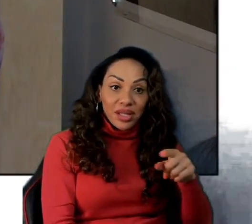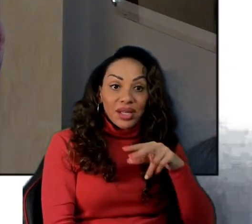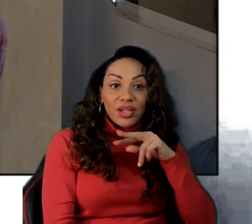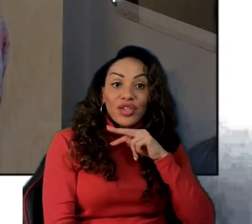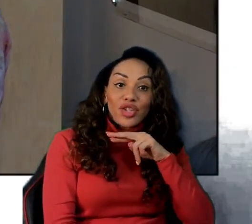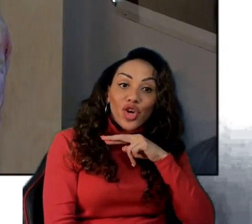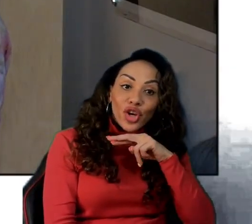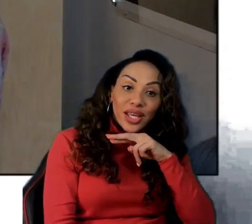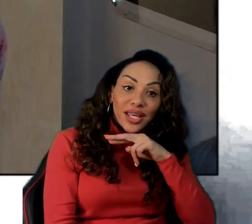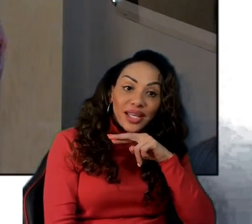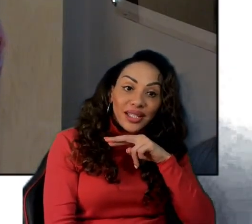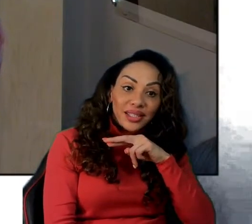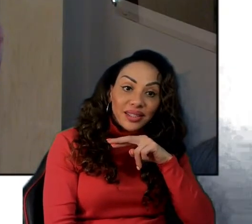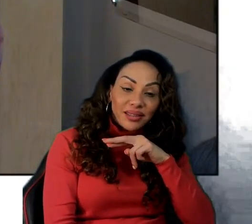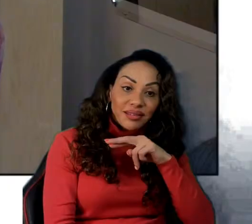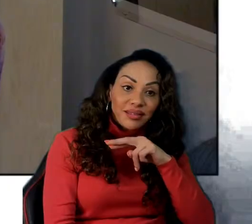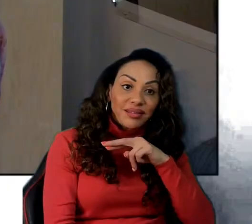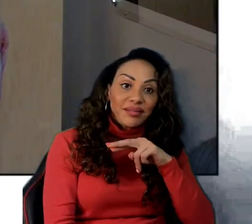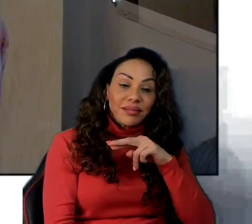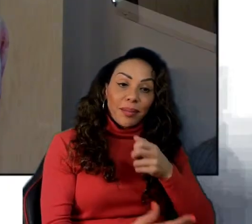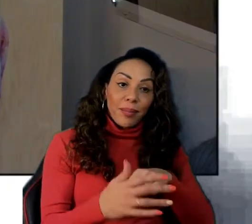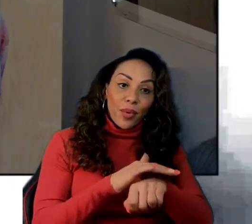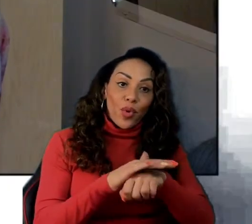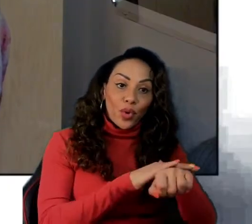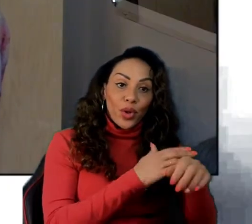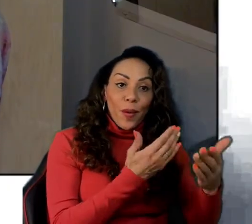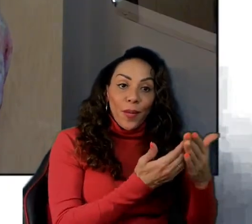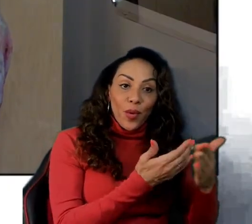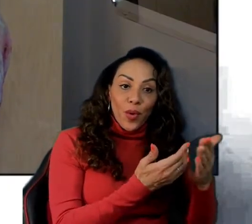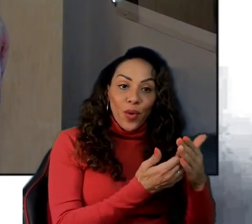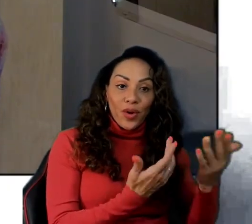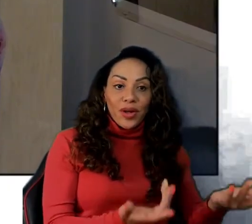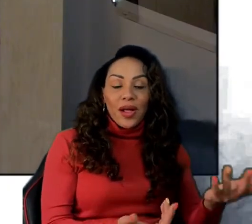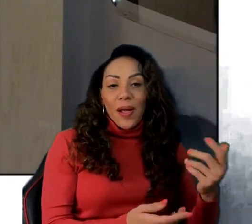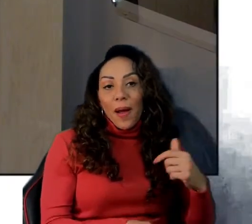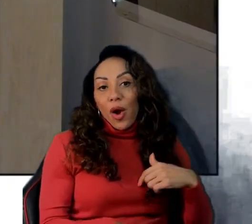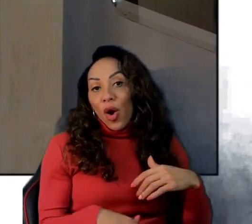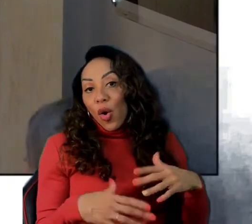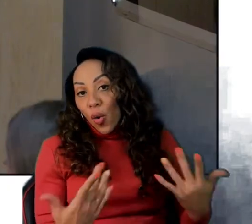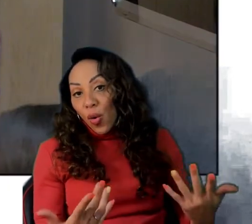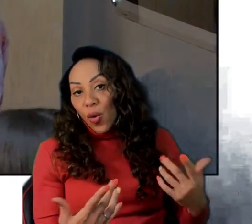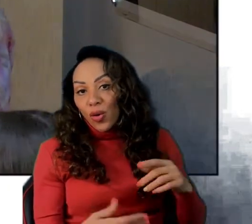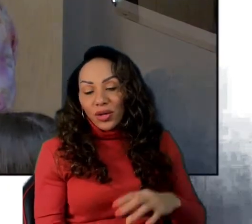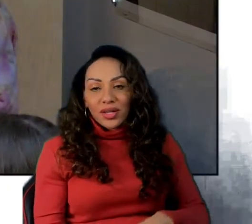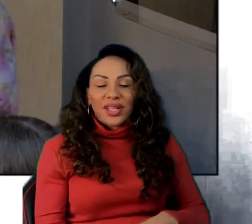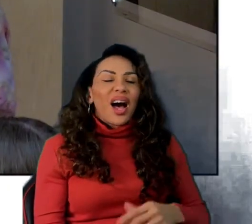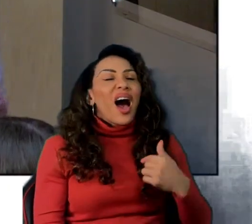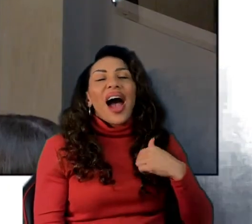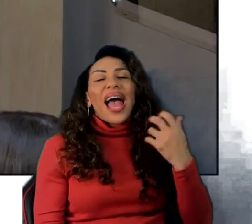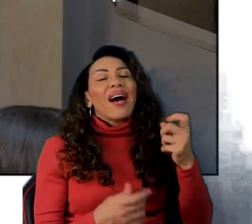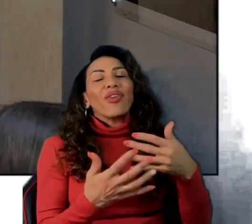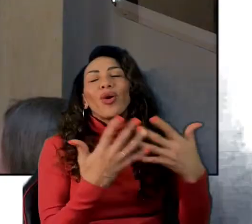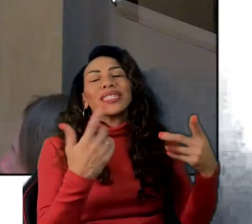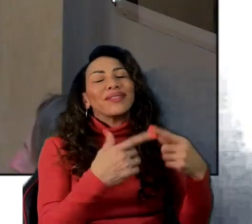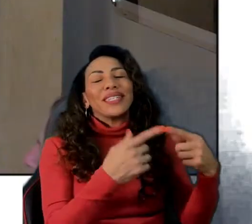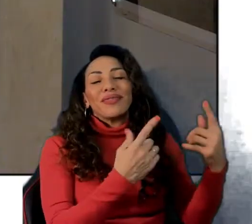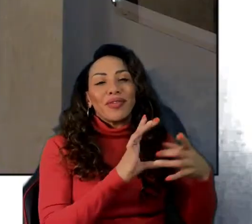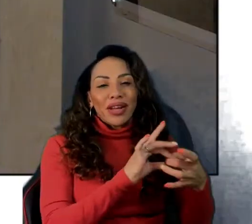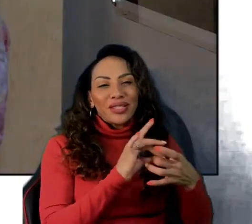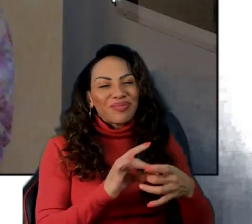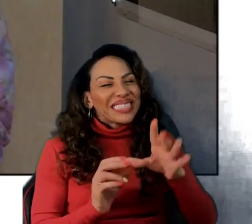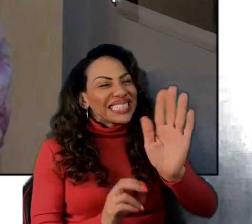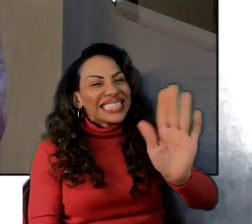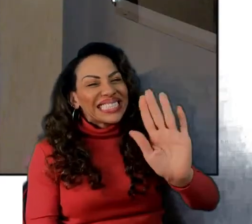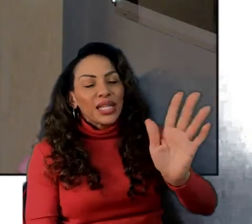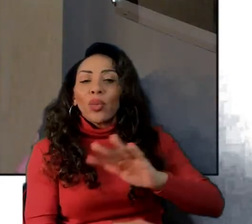in terms of numbers. Sorry, I grew up with all these relationships with animals. One key difference is we're not eating our